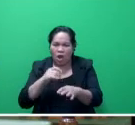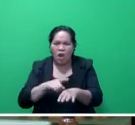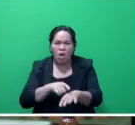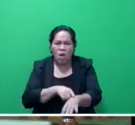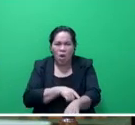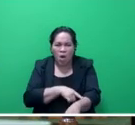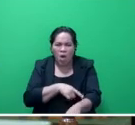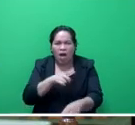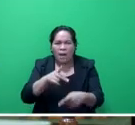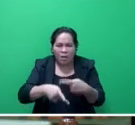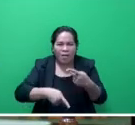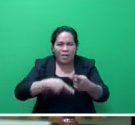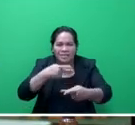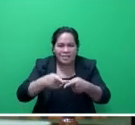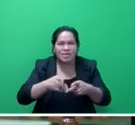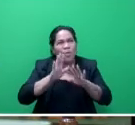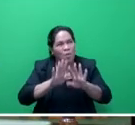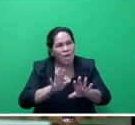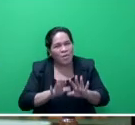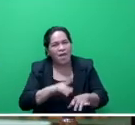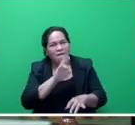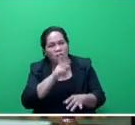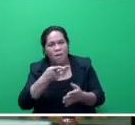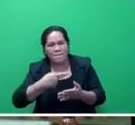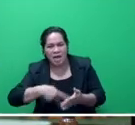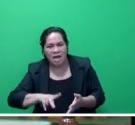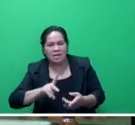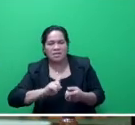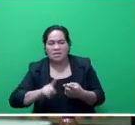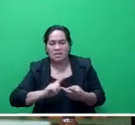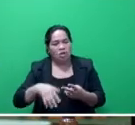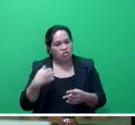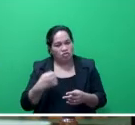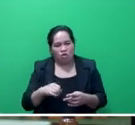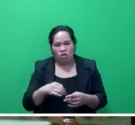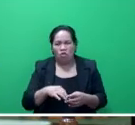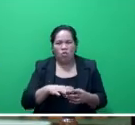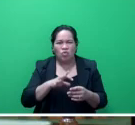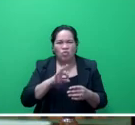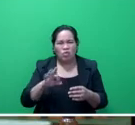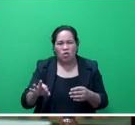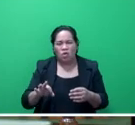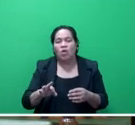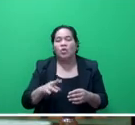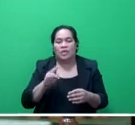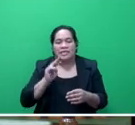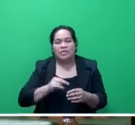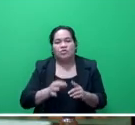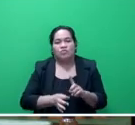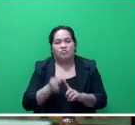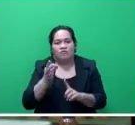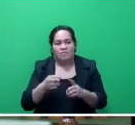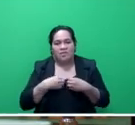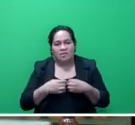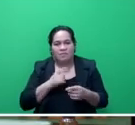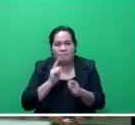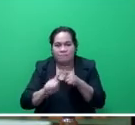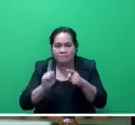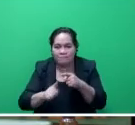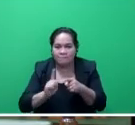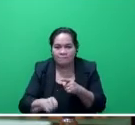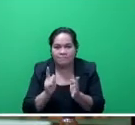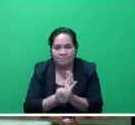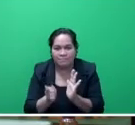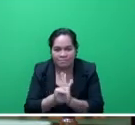process. This is aligned to government's goal of reducing bureaucracy and improving the ease of doing business. Mr. Speaker,